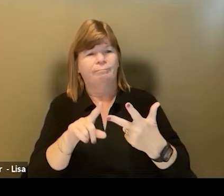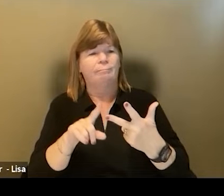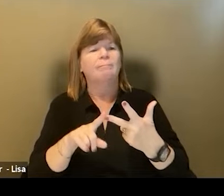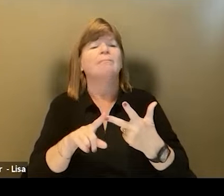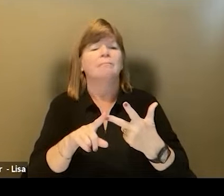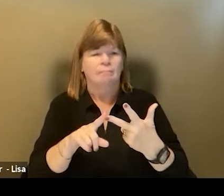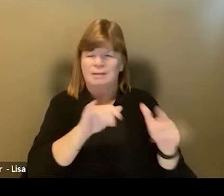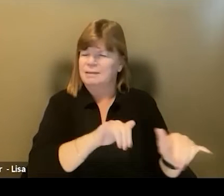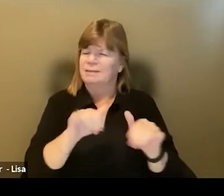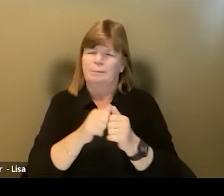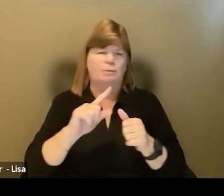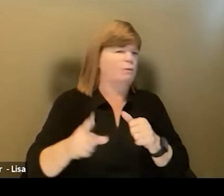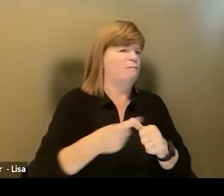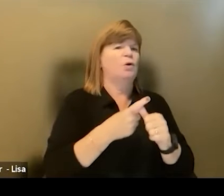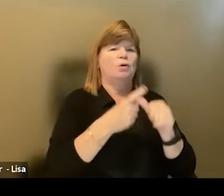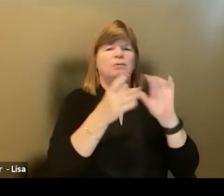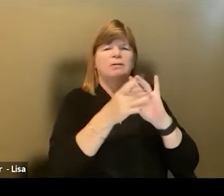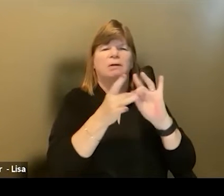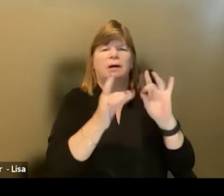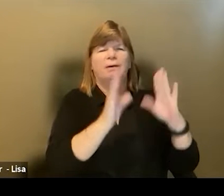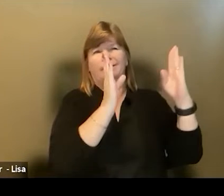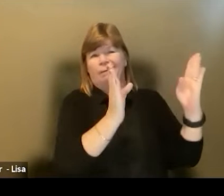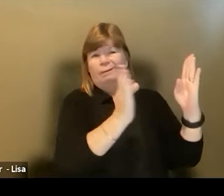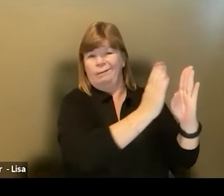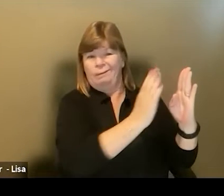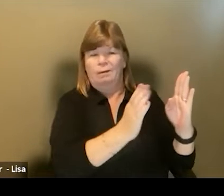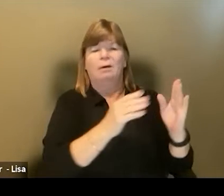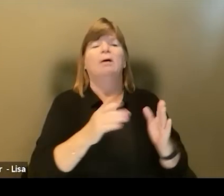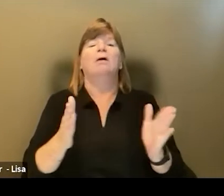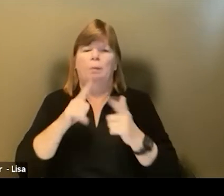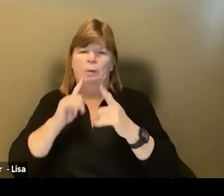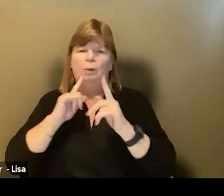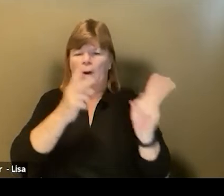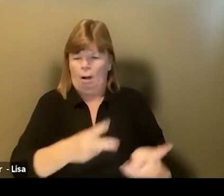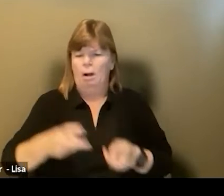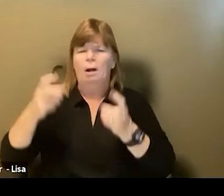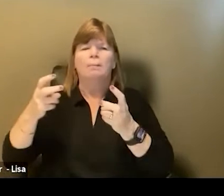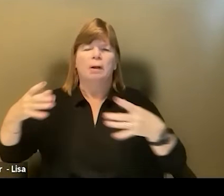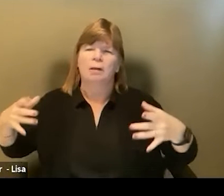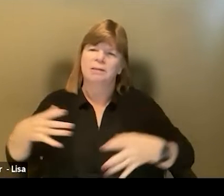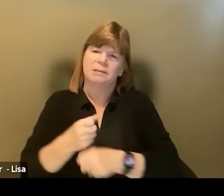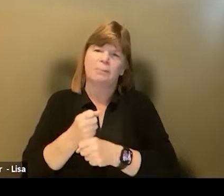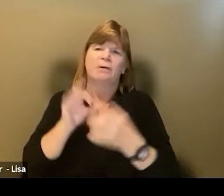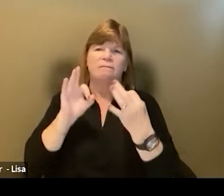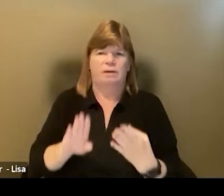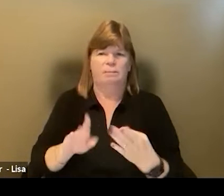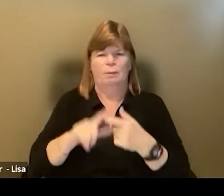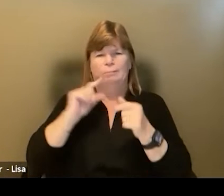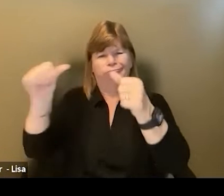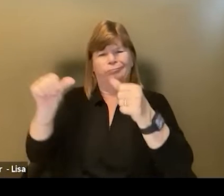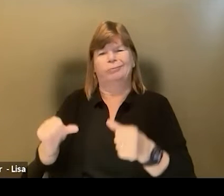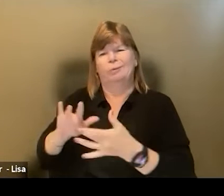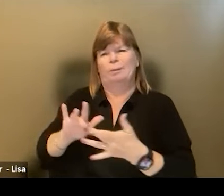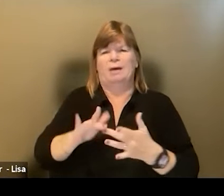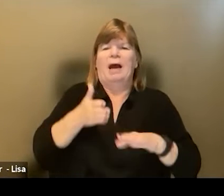did with the first public comment period, we will upload a summary of the feedback, and it'll be posted on the website